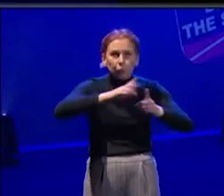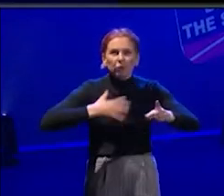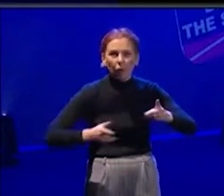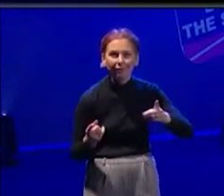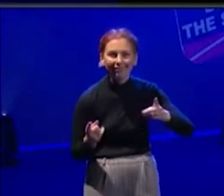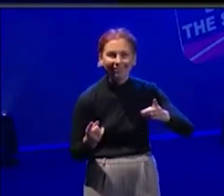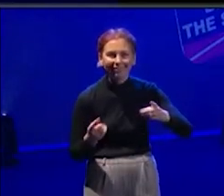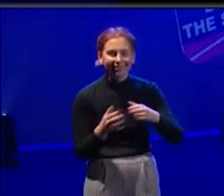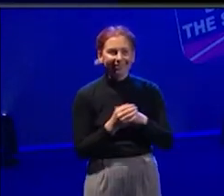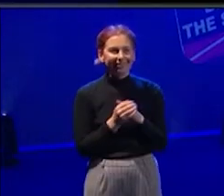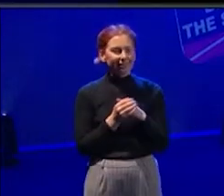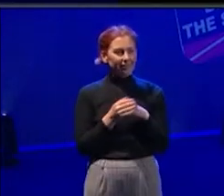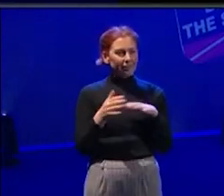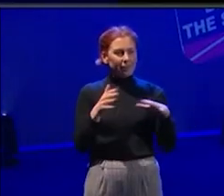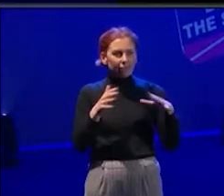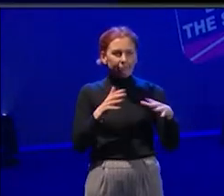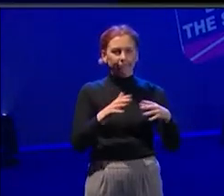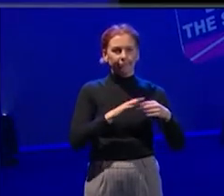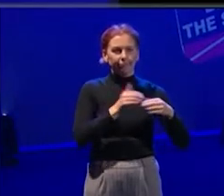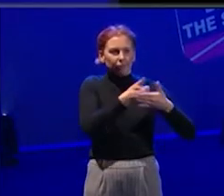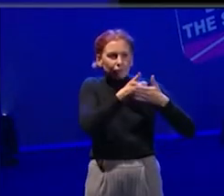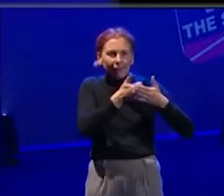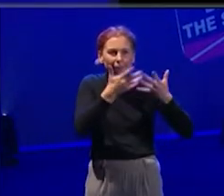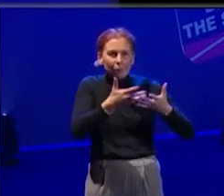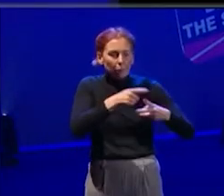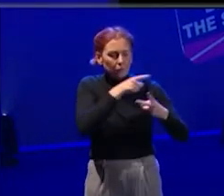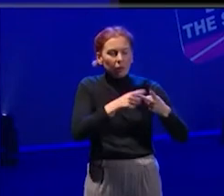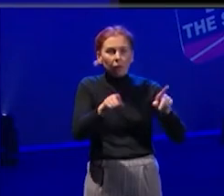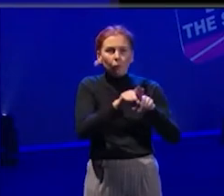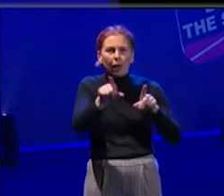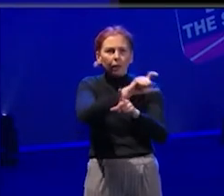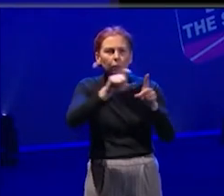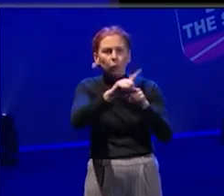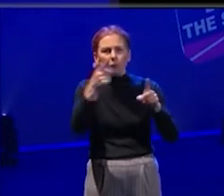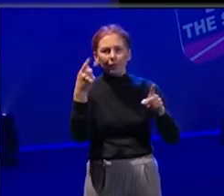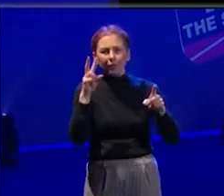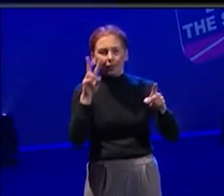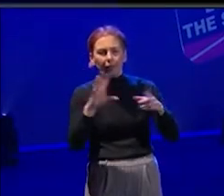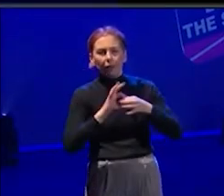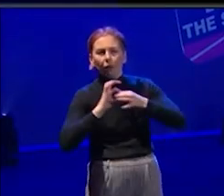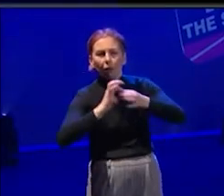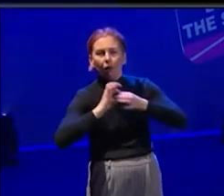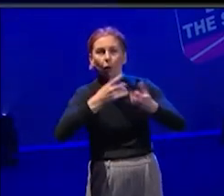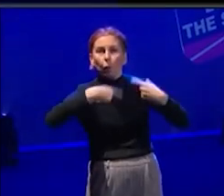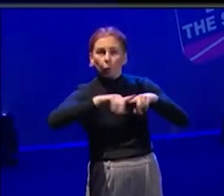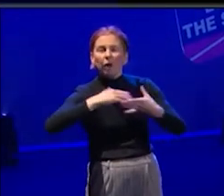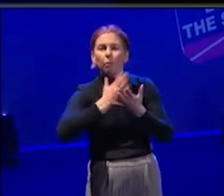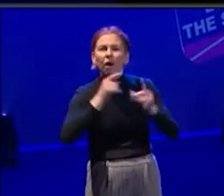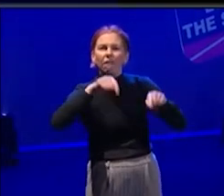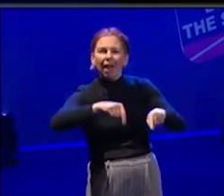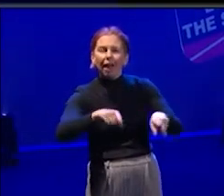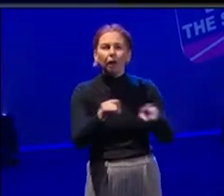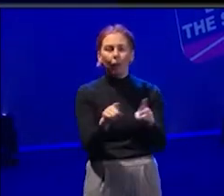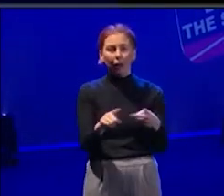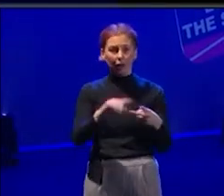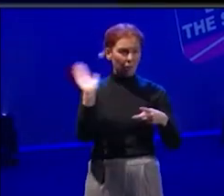other that, we also see ourselves as part of the community. And we see the work we do as very lateral, rather than philanthropy. So